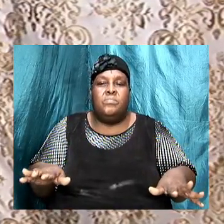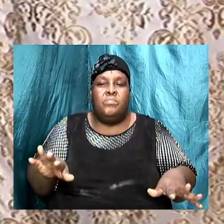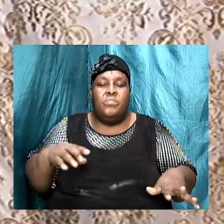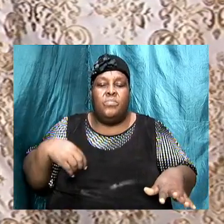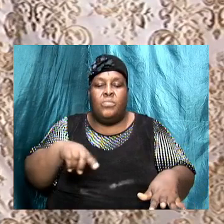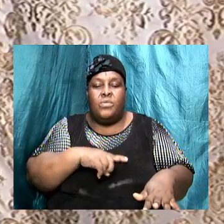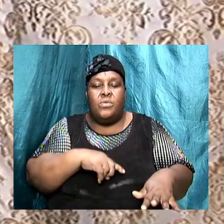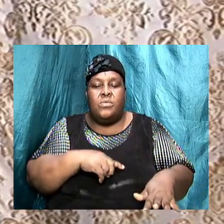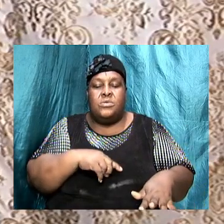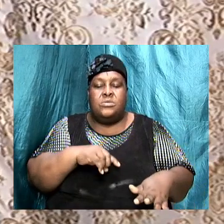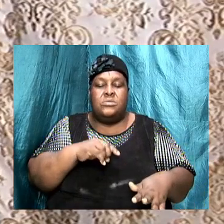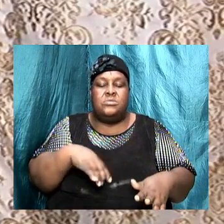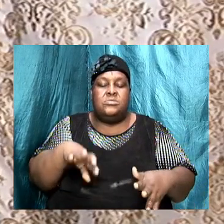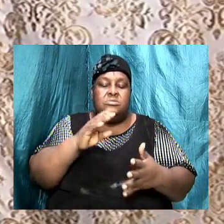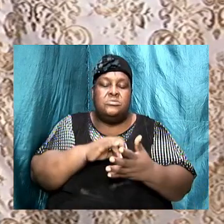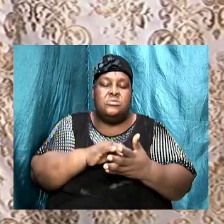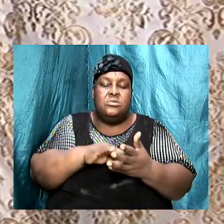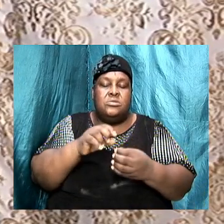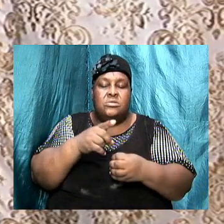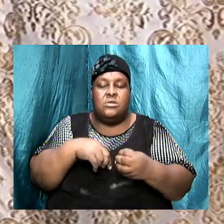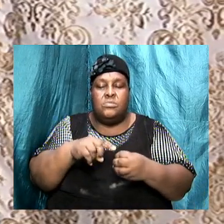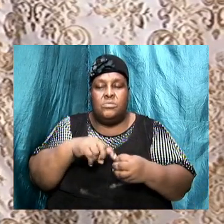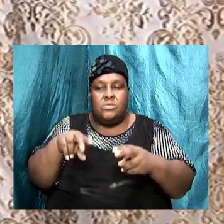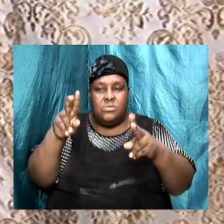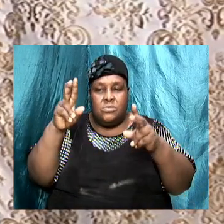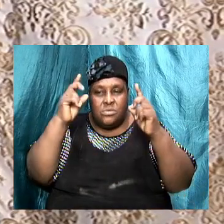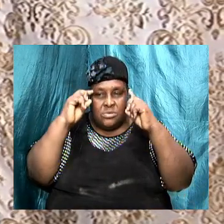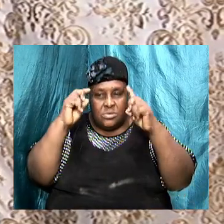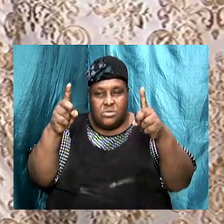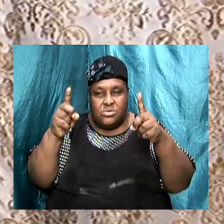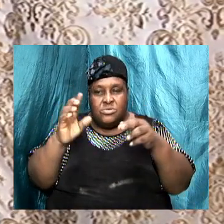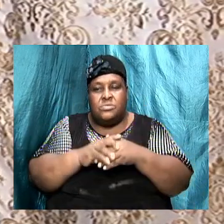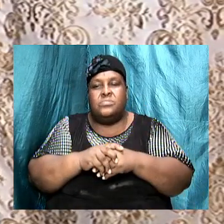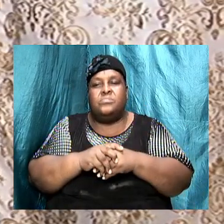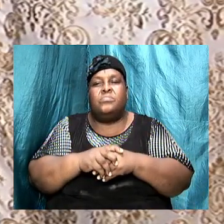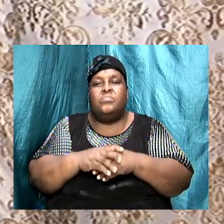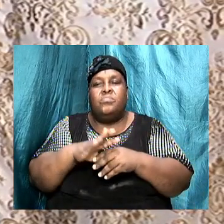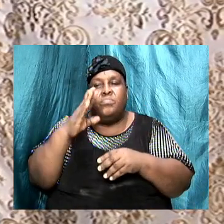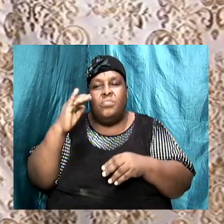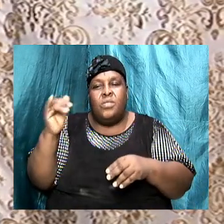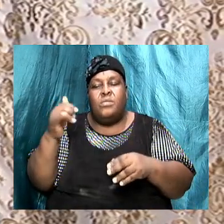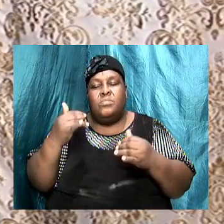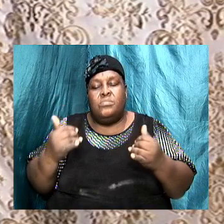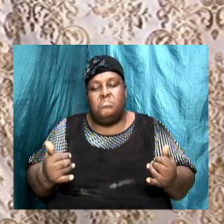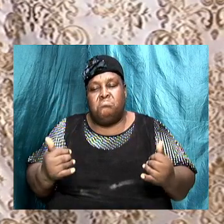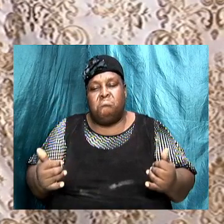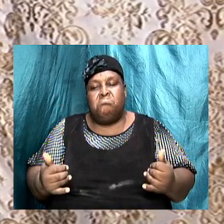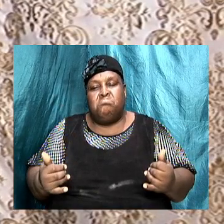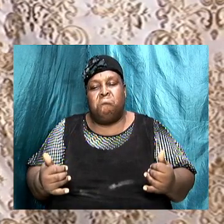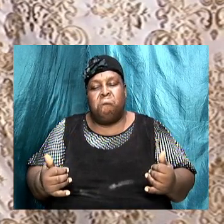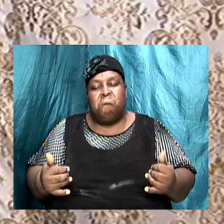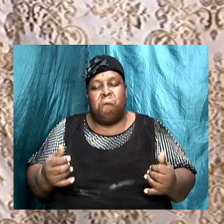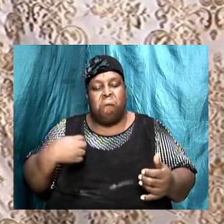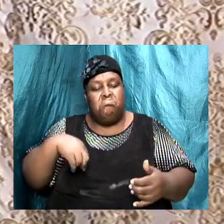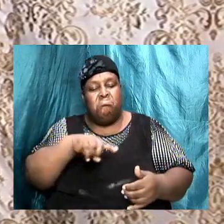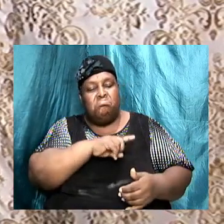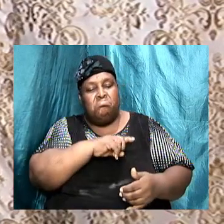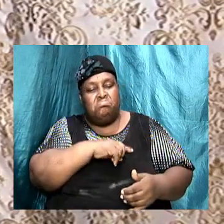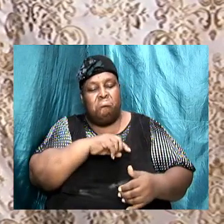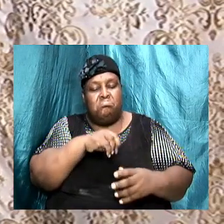with doctrine. We are talking about doctrine. And let me make it clear that by no means can we,